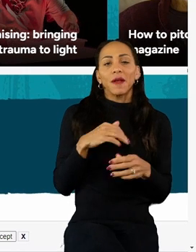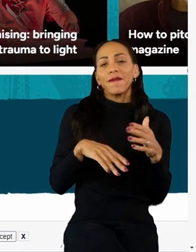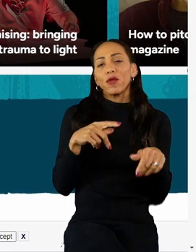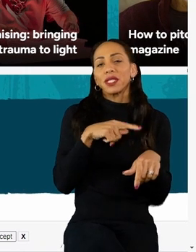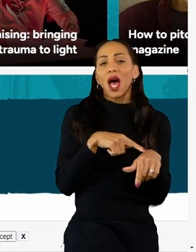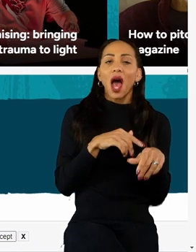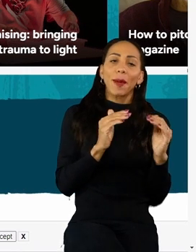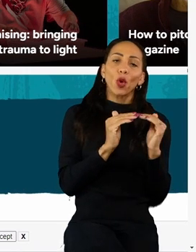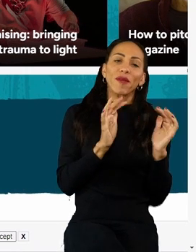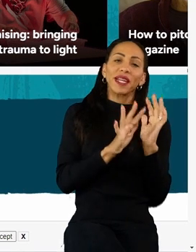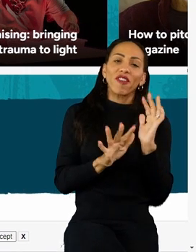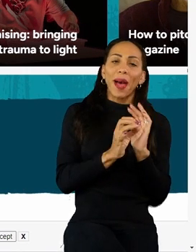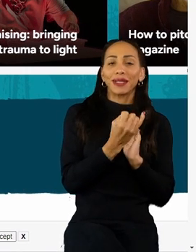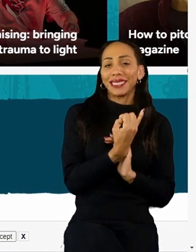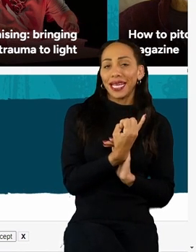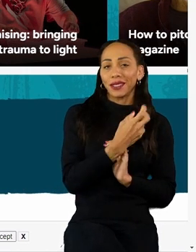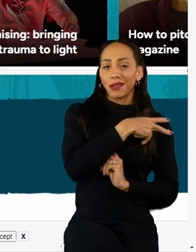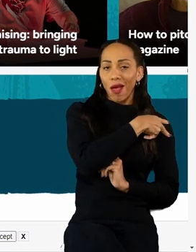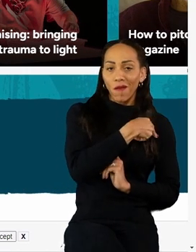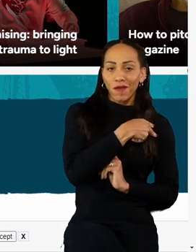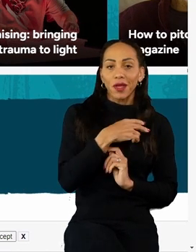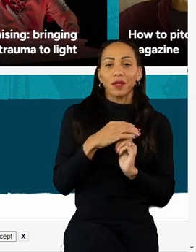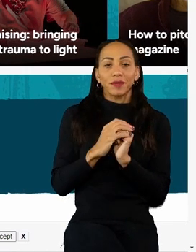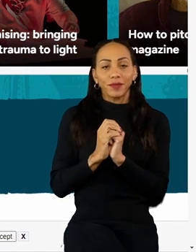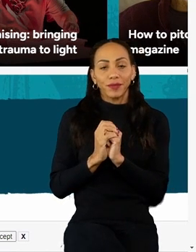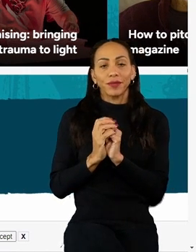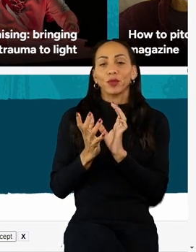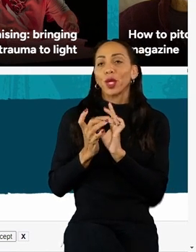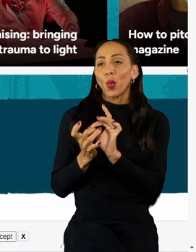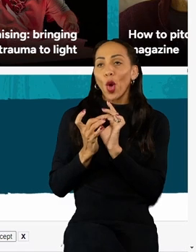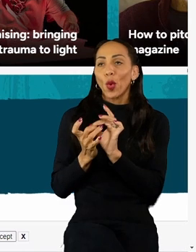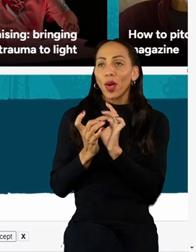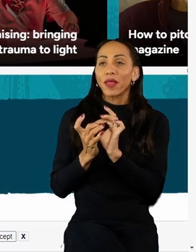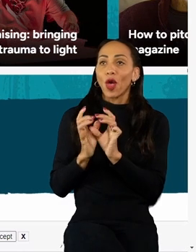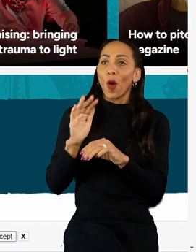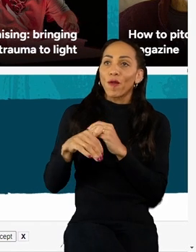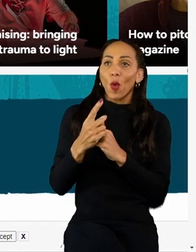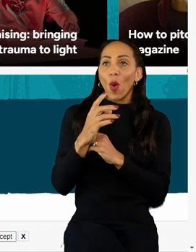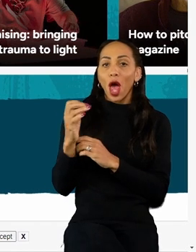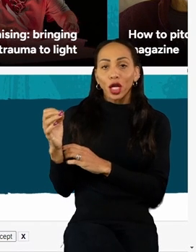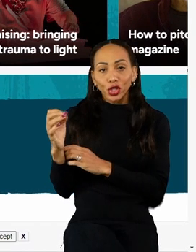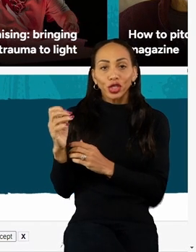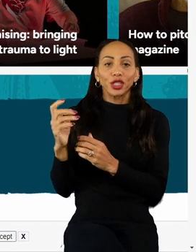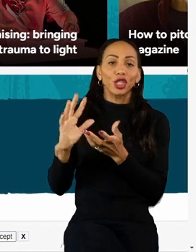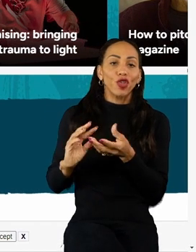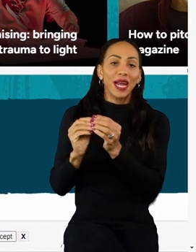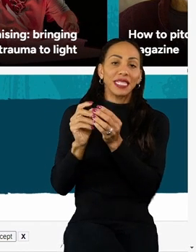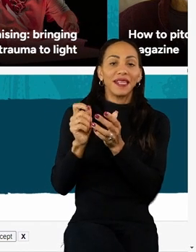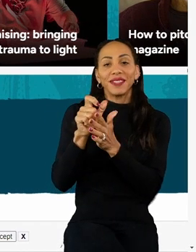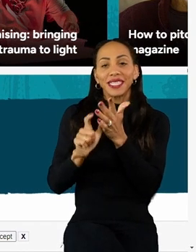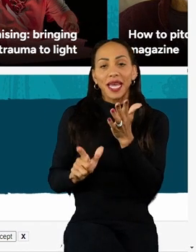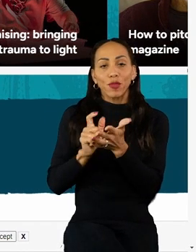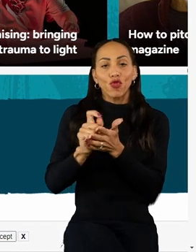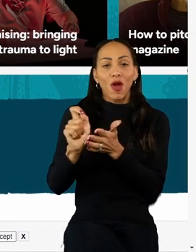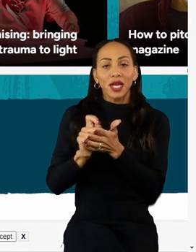8, but the probably full-time equivalent of about 6. And we also work